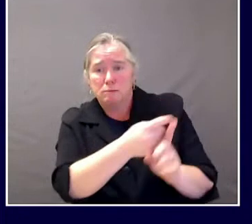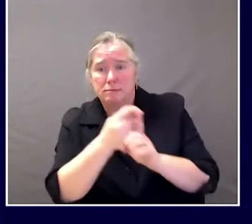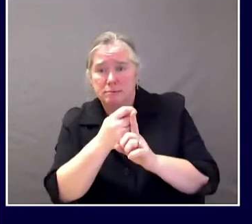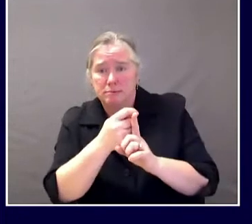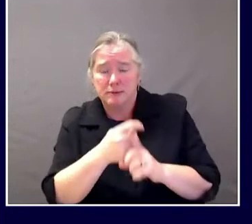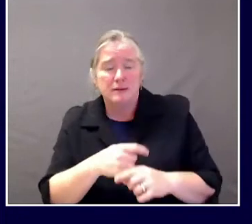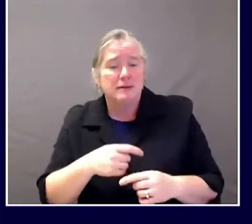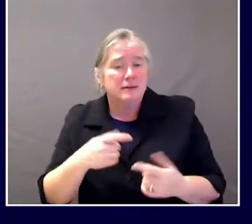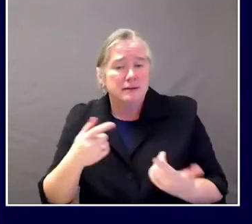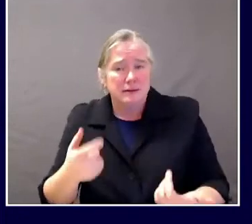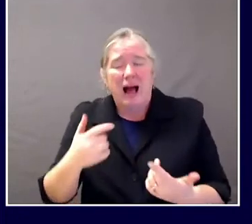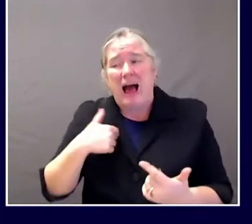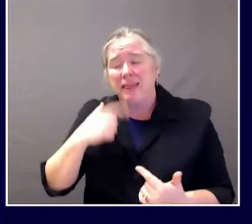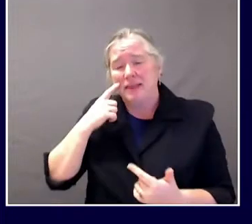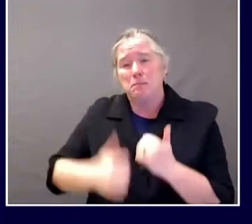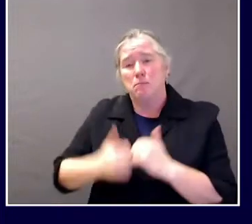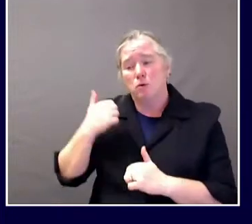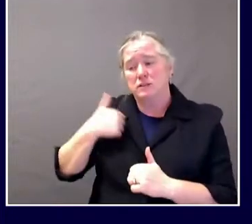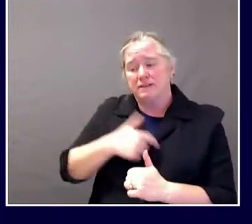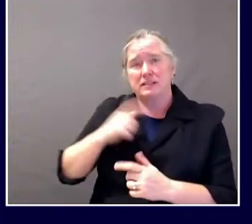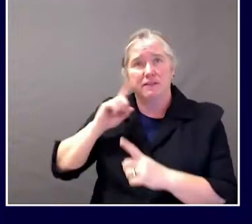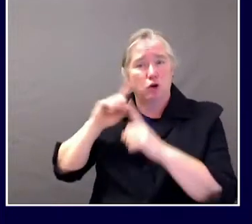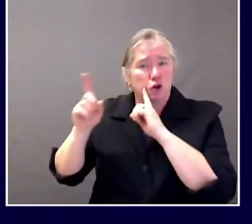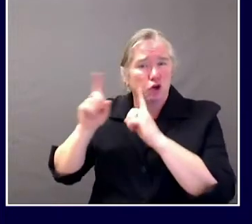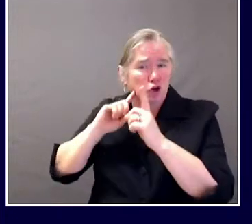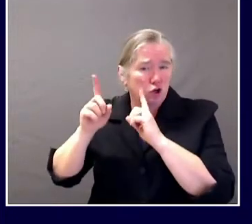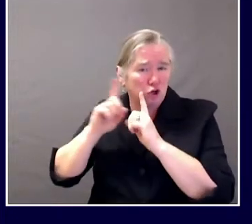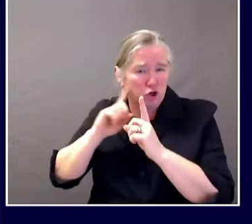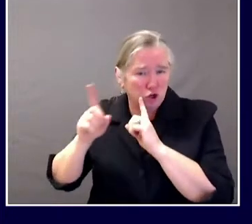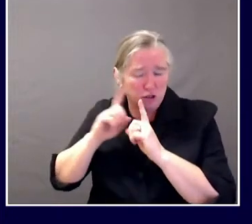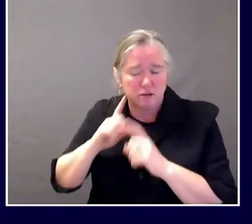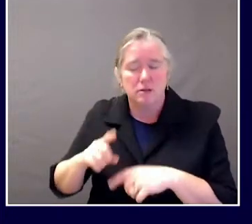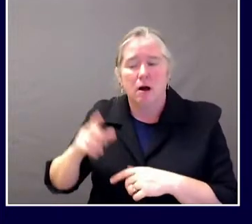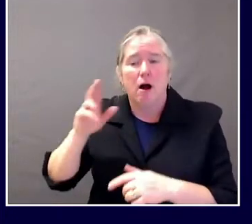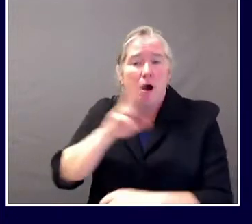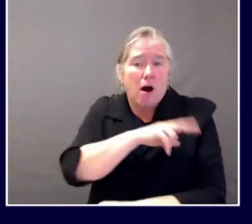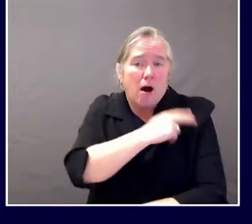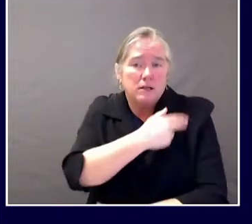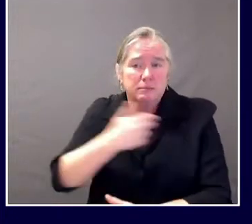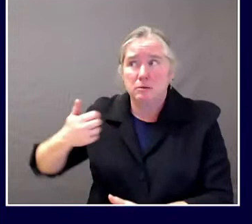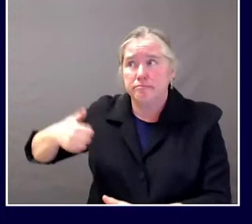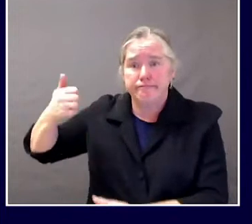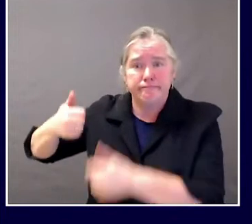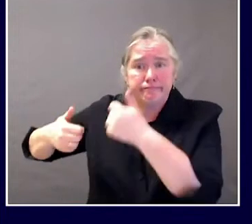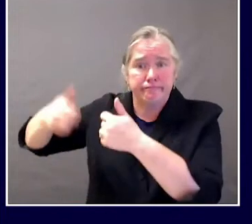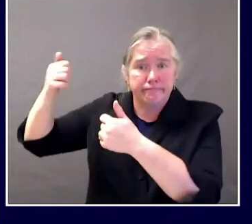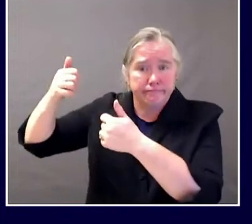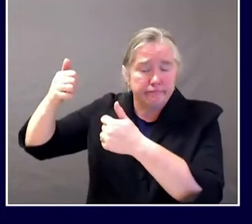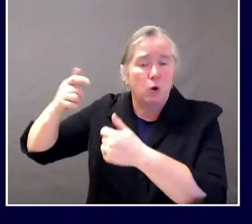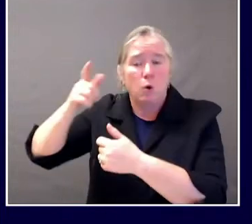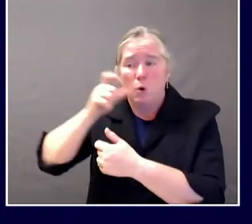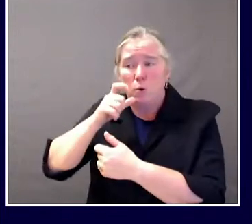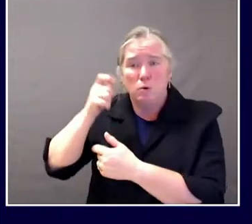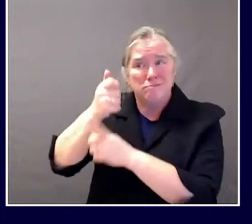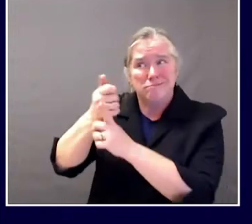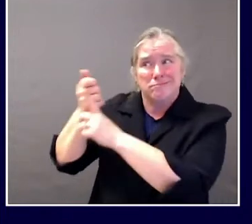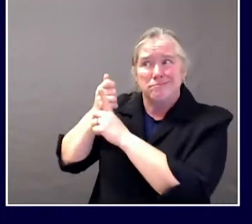received, some anecdotal reports of, say, hospital administrators who do not have direct patient care getting